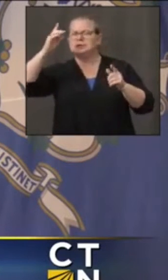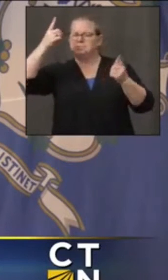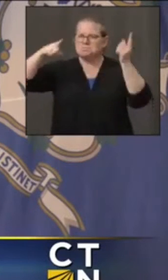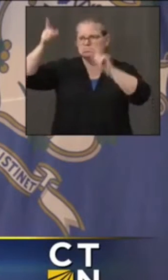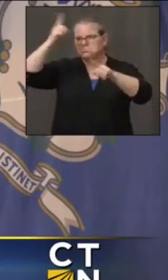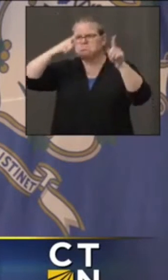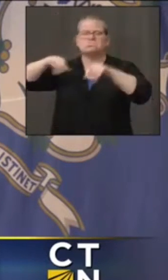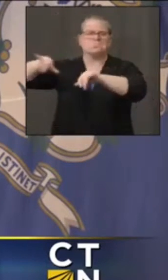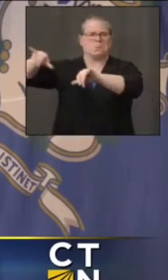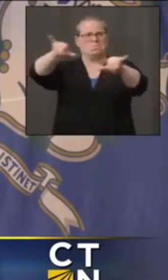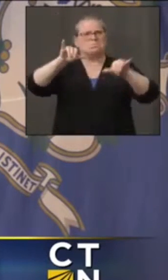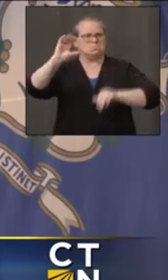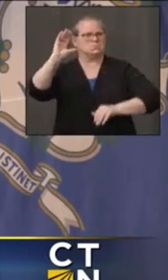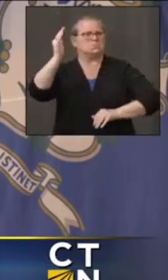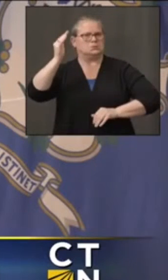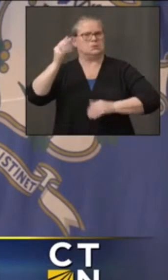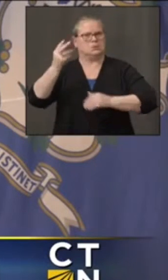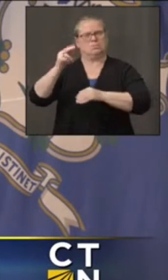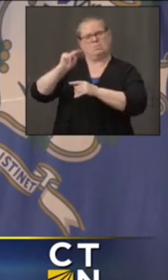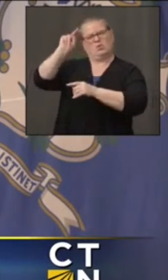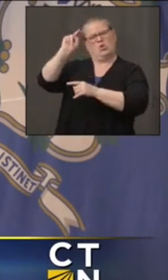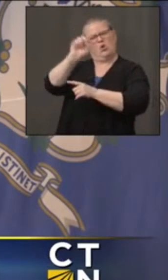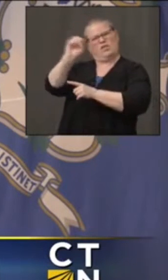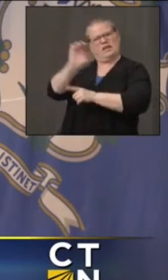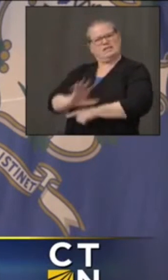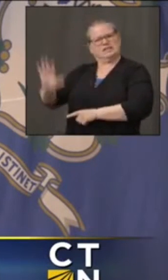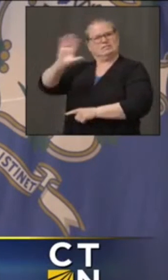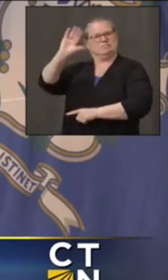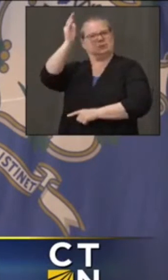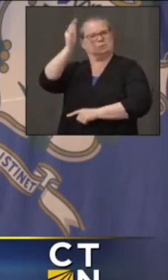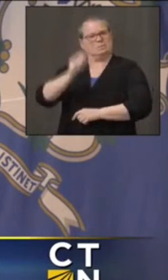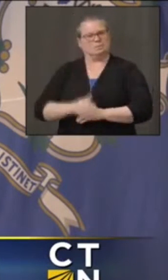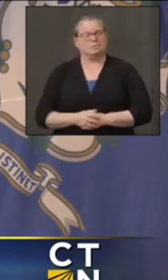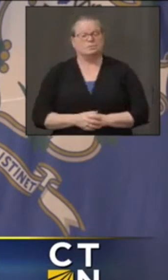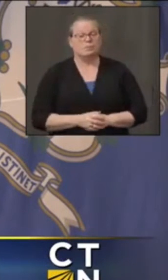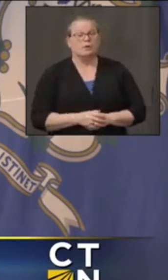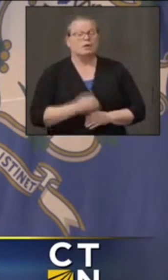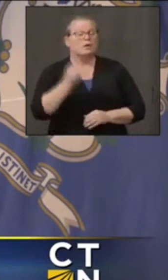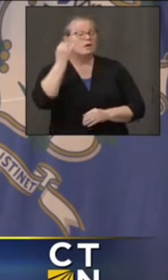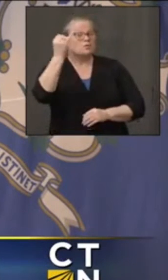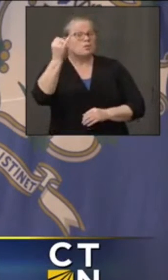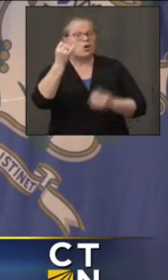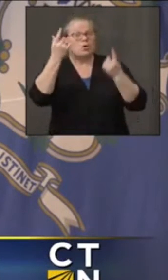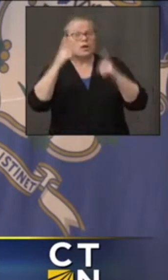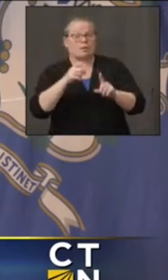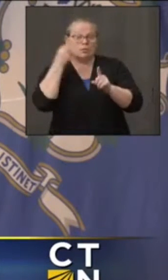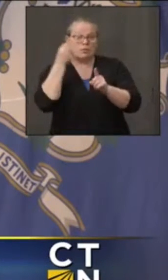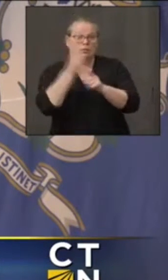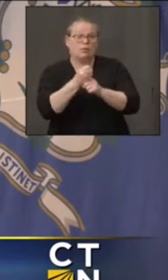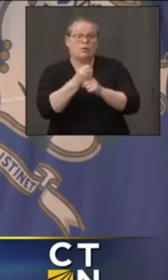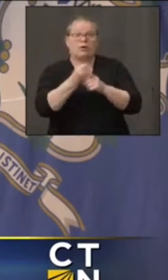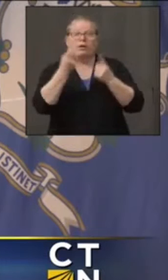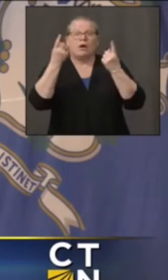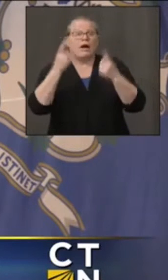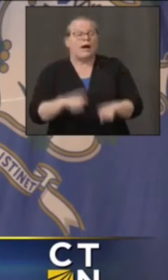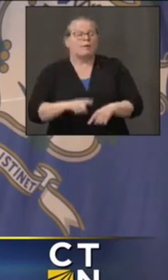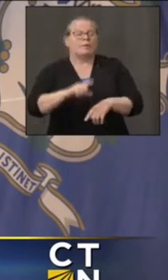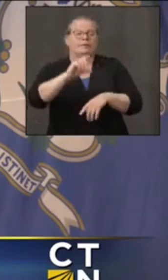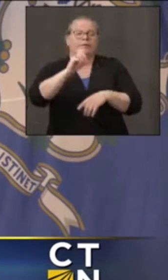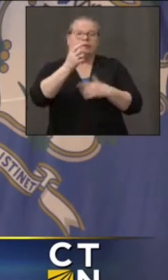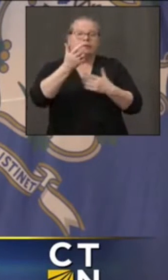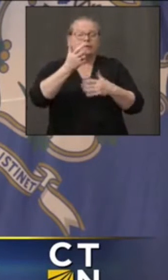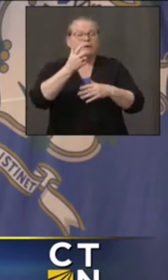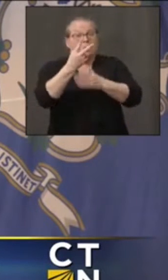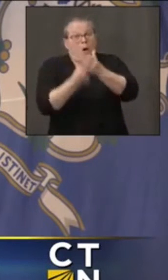And then what happens if we end up meeting both of those metrics? Because you have so many people that work in